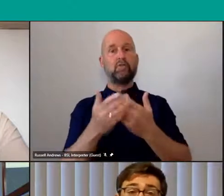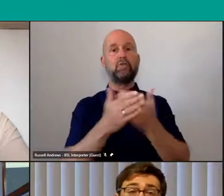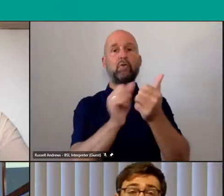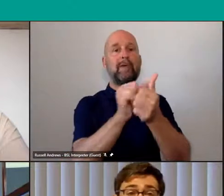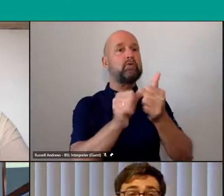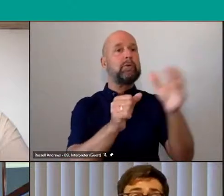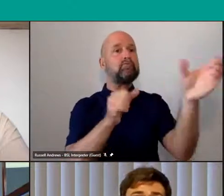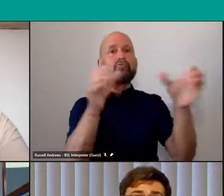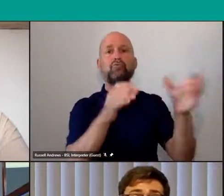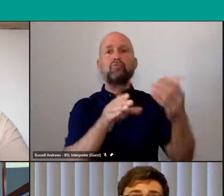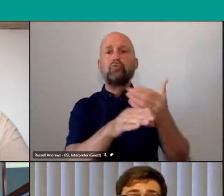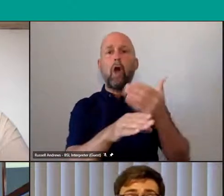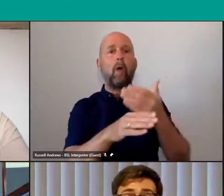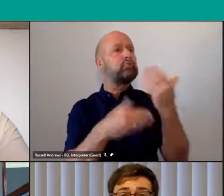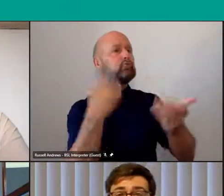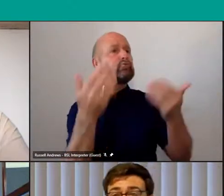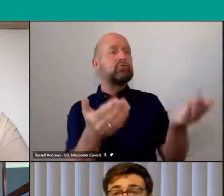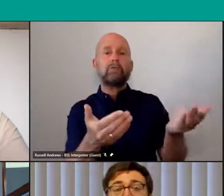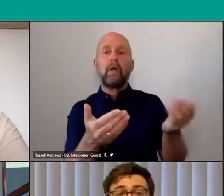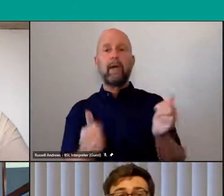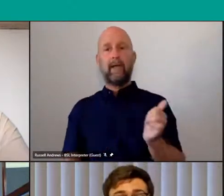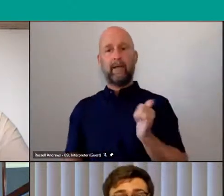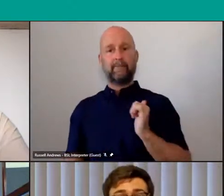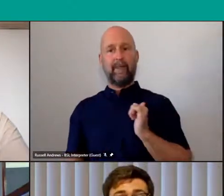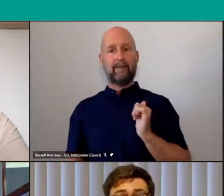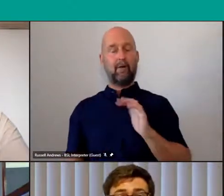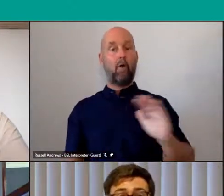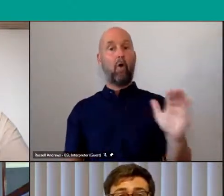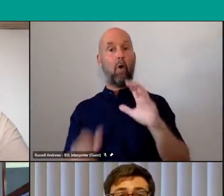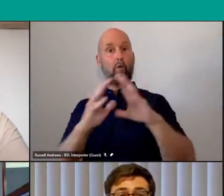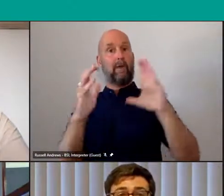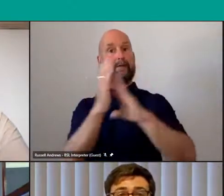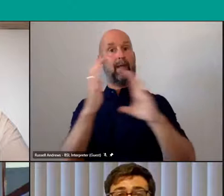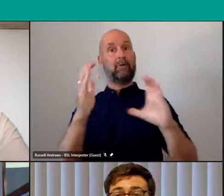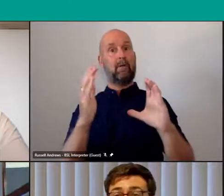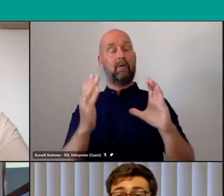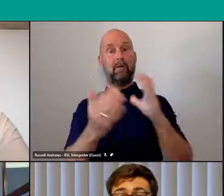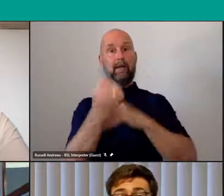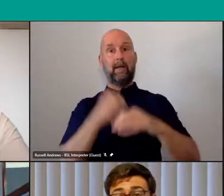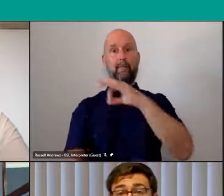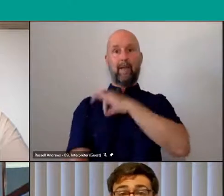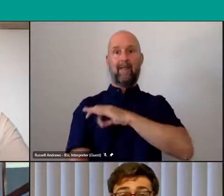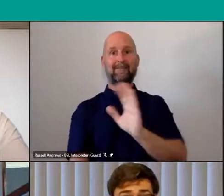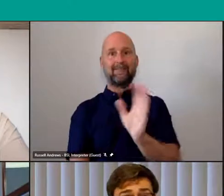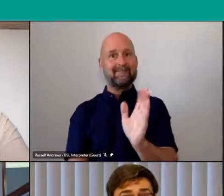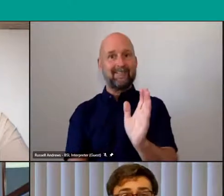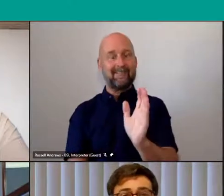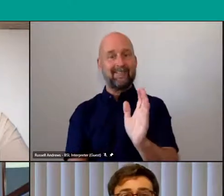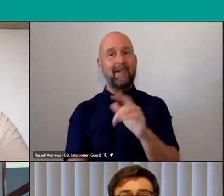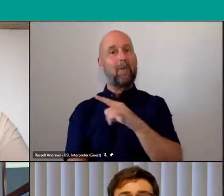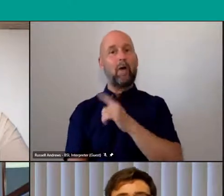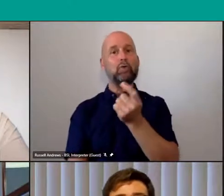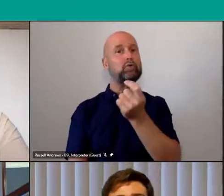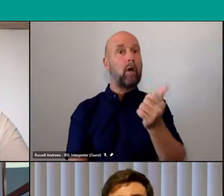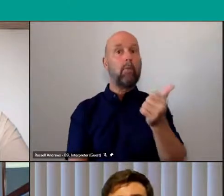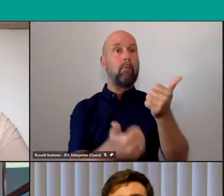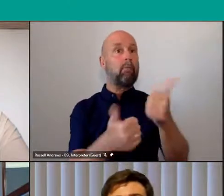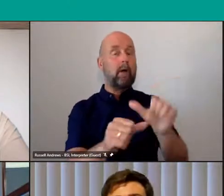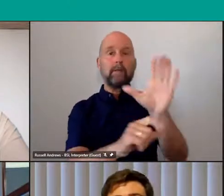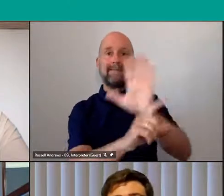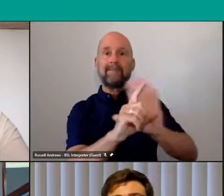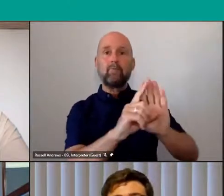the city centre and expect all of Greater Manchester then to benefit. It will benefit some and parts of the city